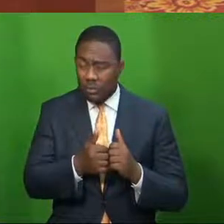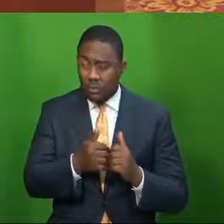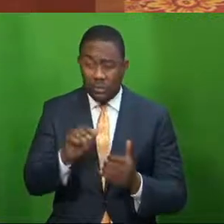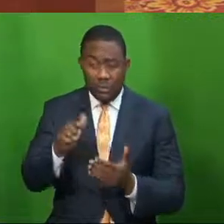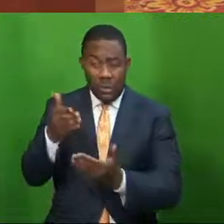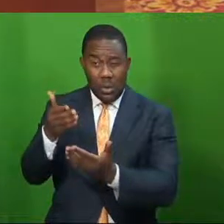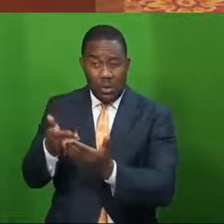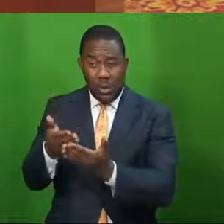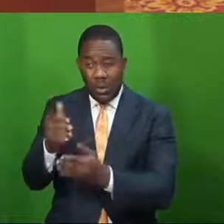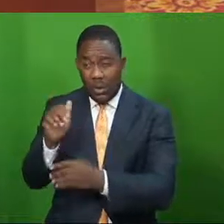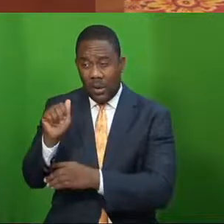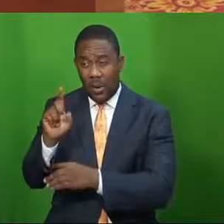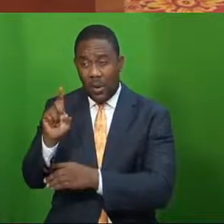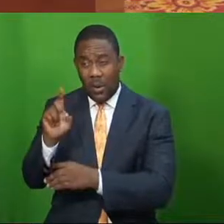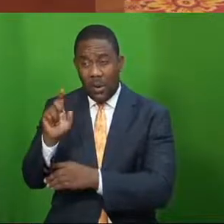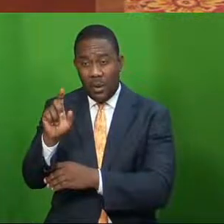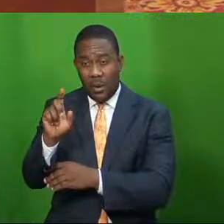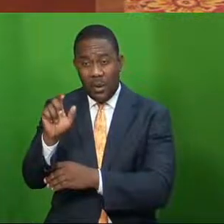says that